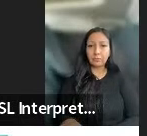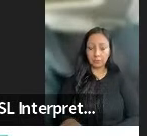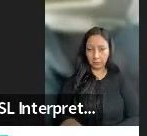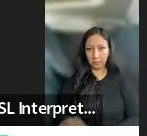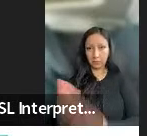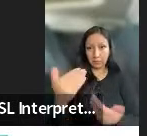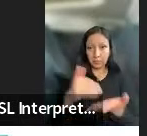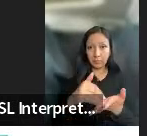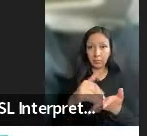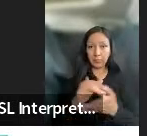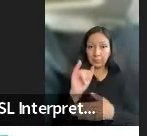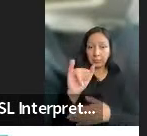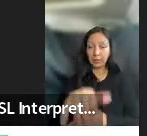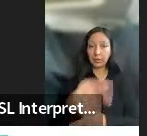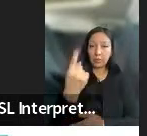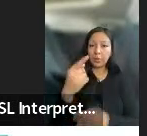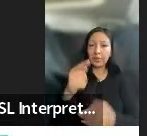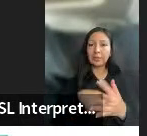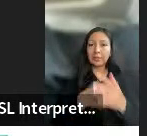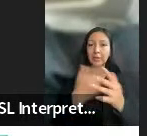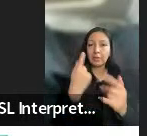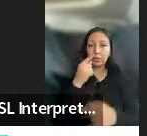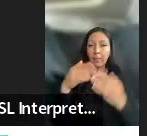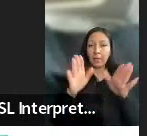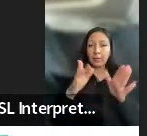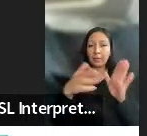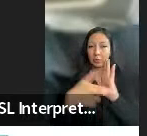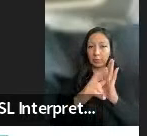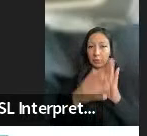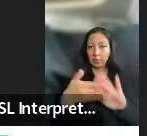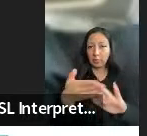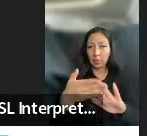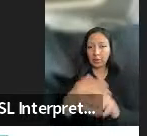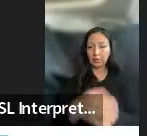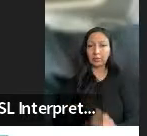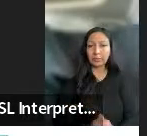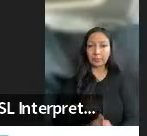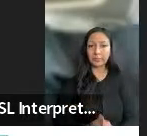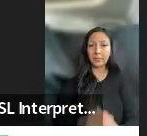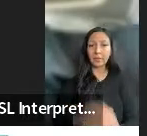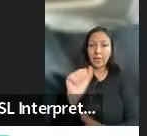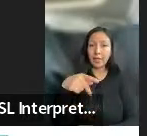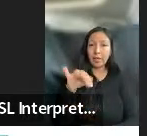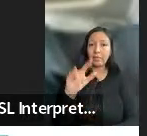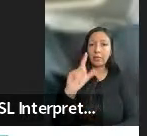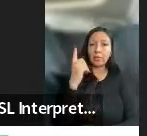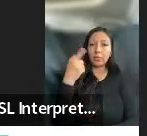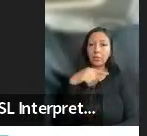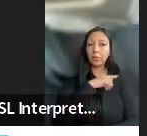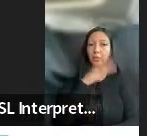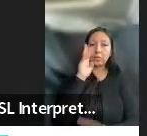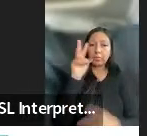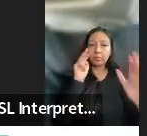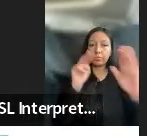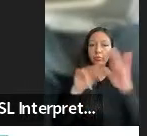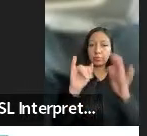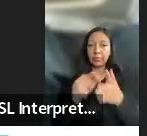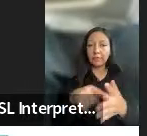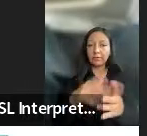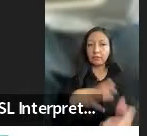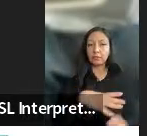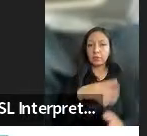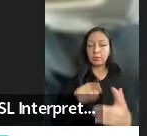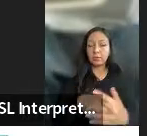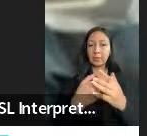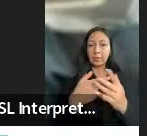Again, this is just the beginning of a public review process. In April, we're looking forward to beginning the formal beginning of this